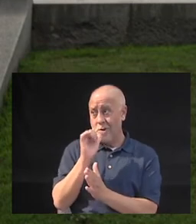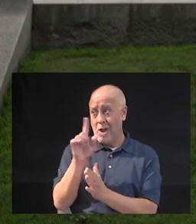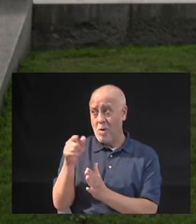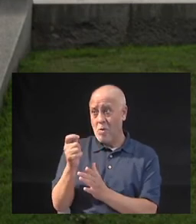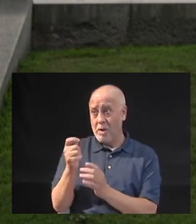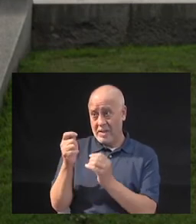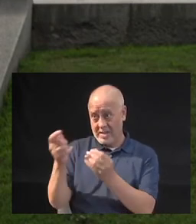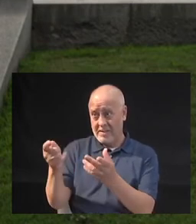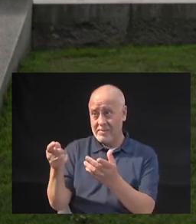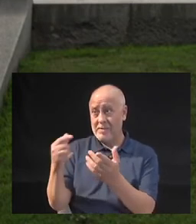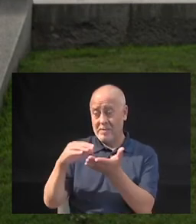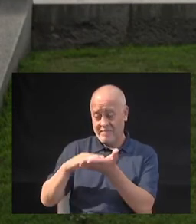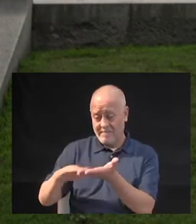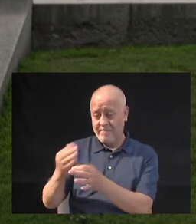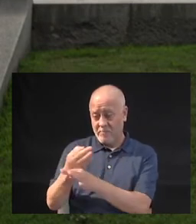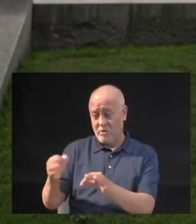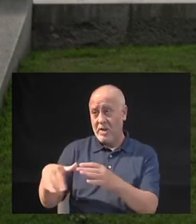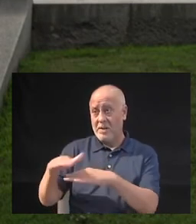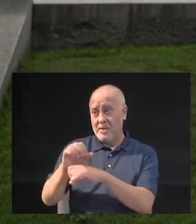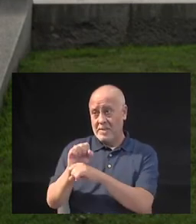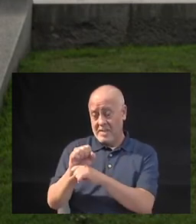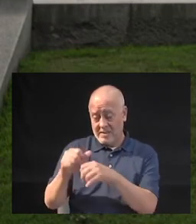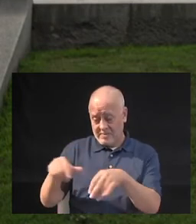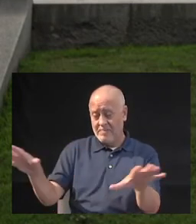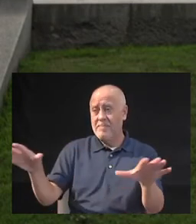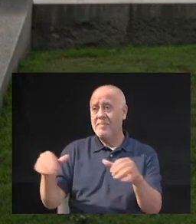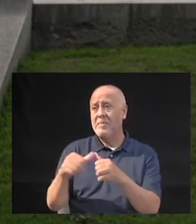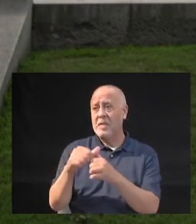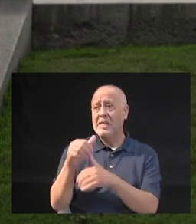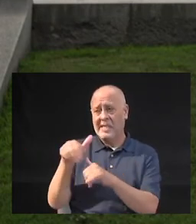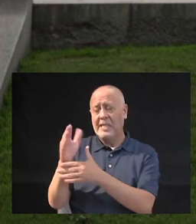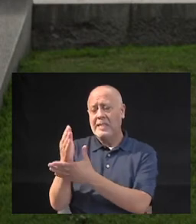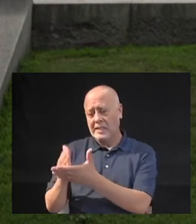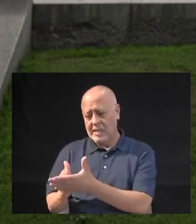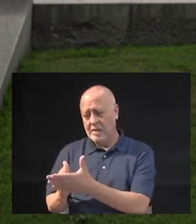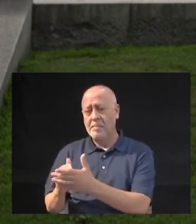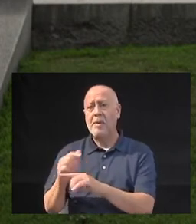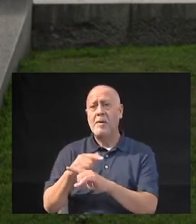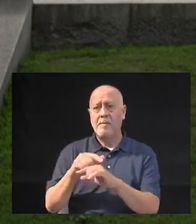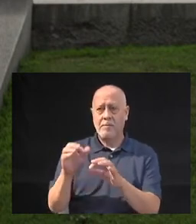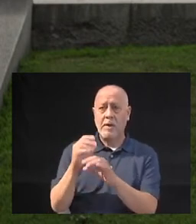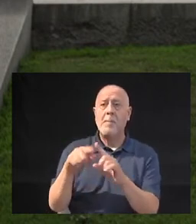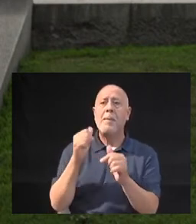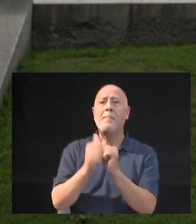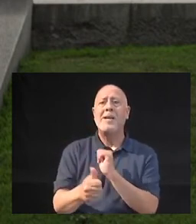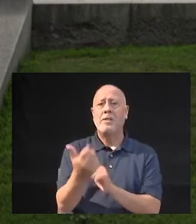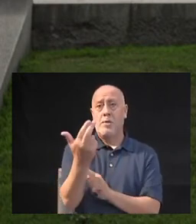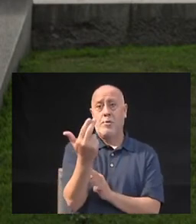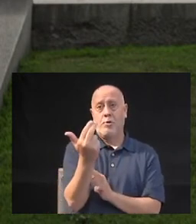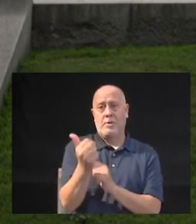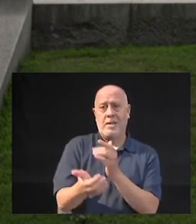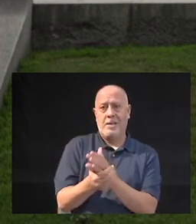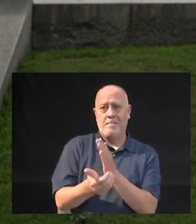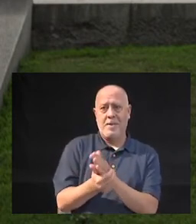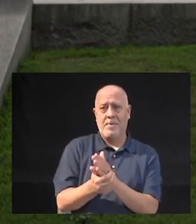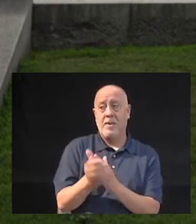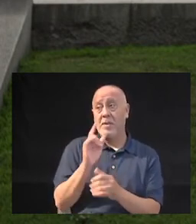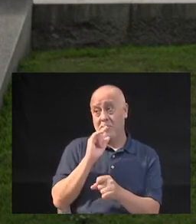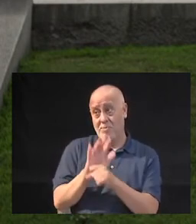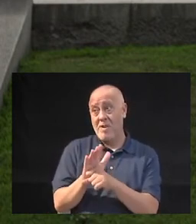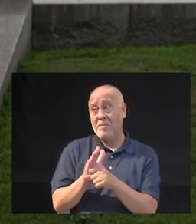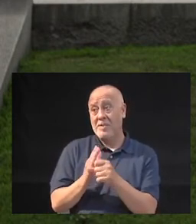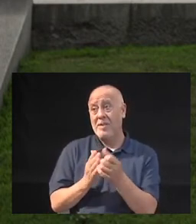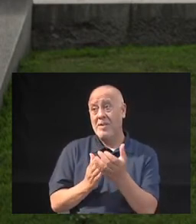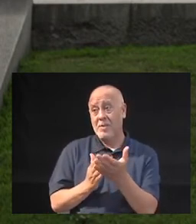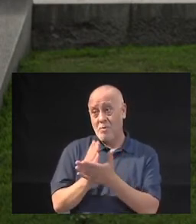the Emancipation Proclamation during the war, setting some enslaved people free, but also passing the 13th Amendment, which guaranteed